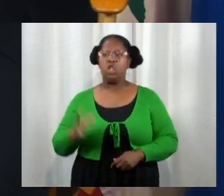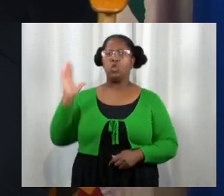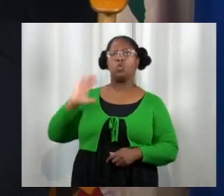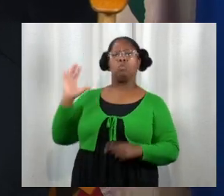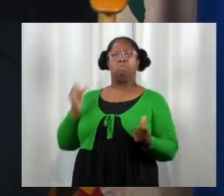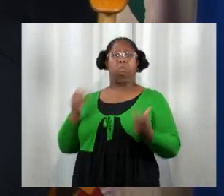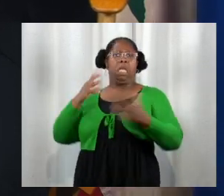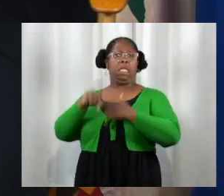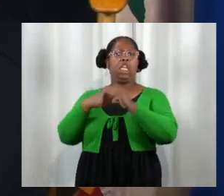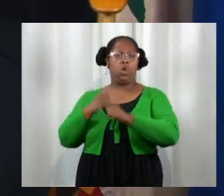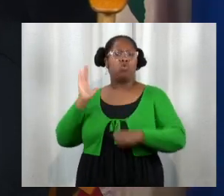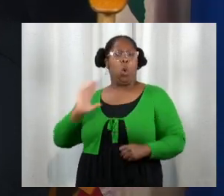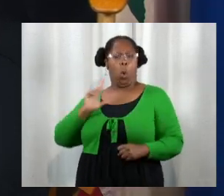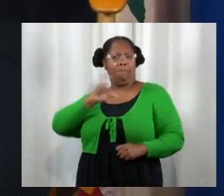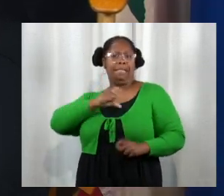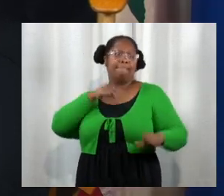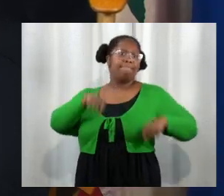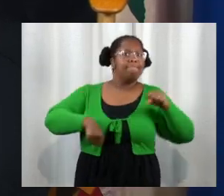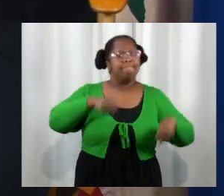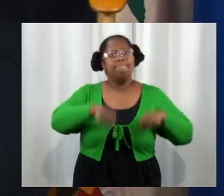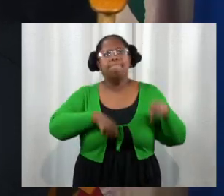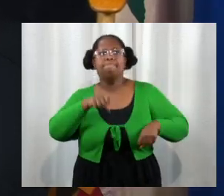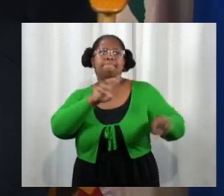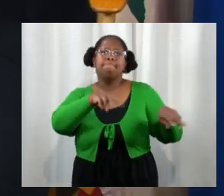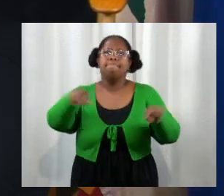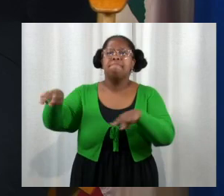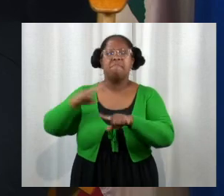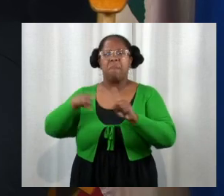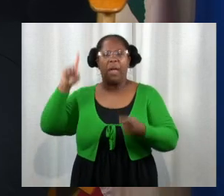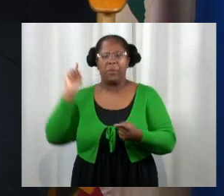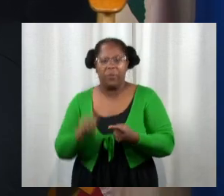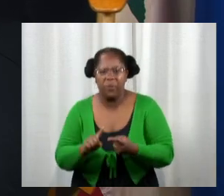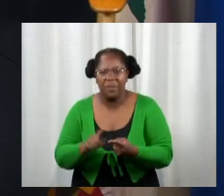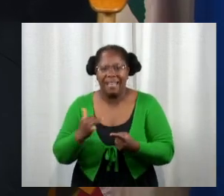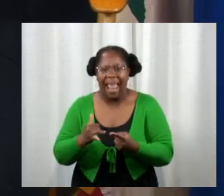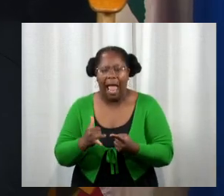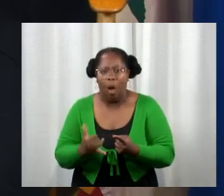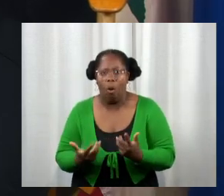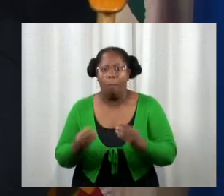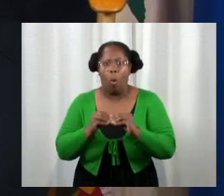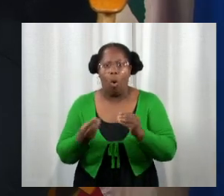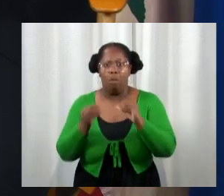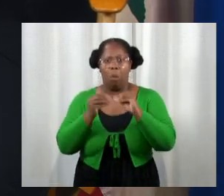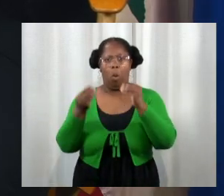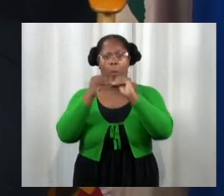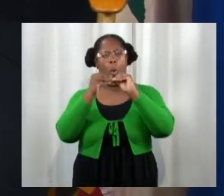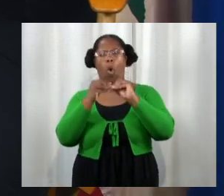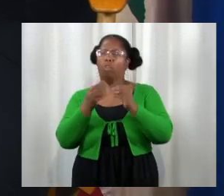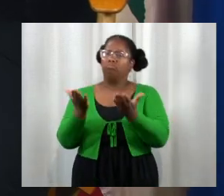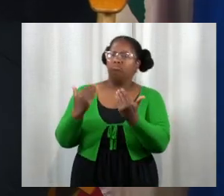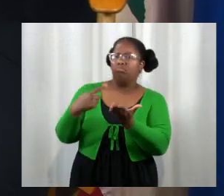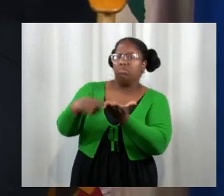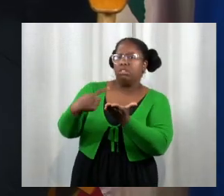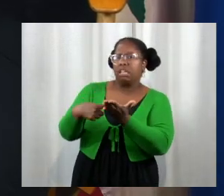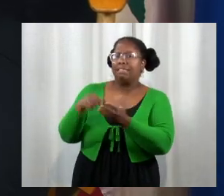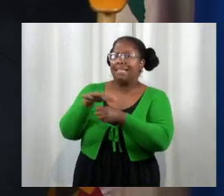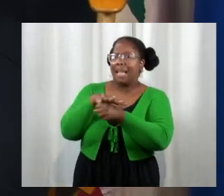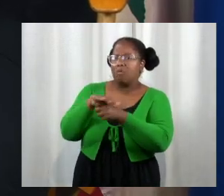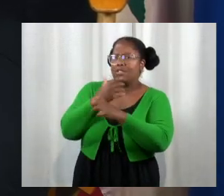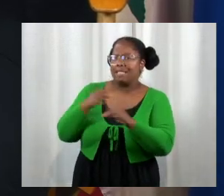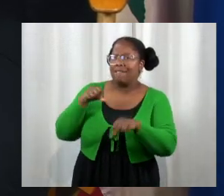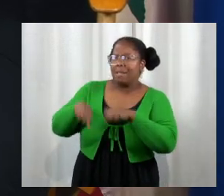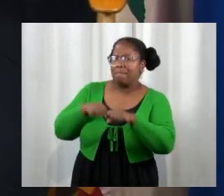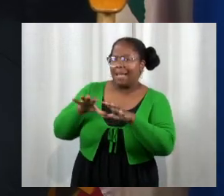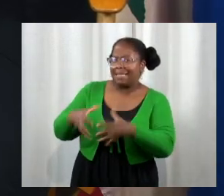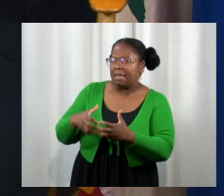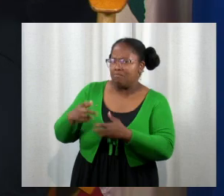years ago, but we're really doubling down on that now. Talk a little bit about the Neighborhood Safety Bike Team program. So